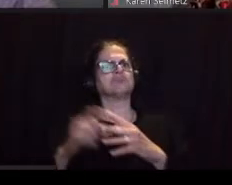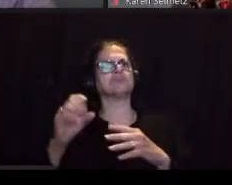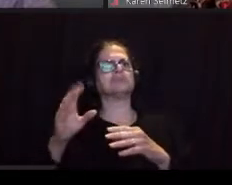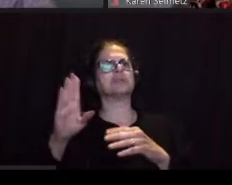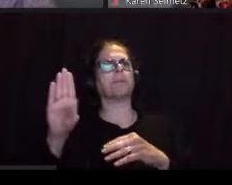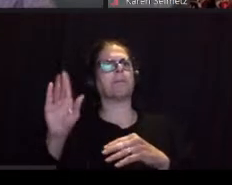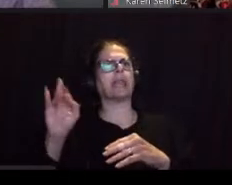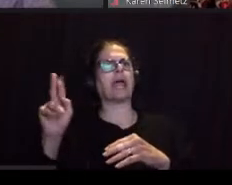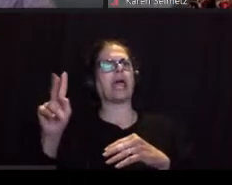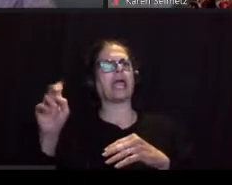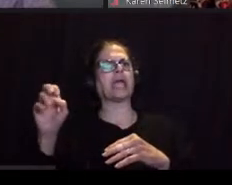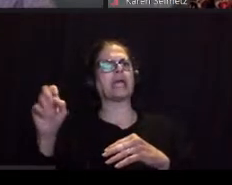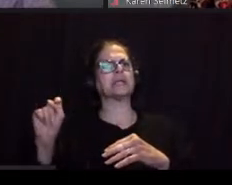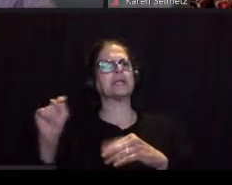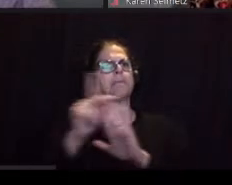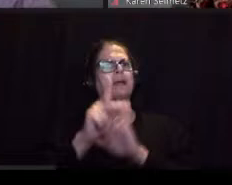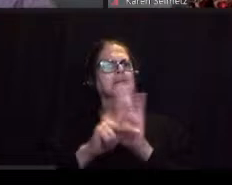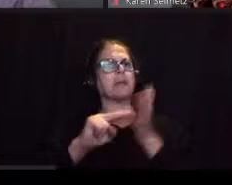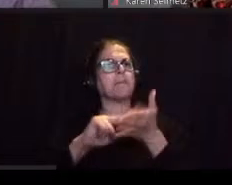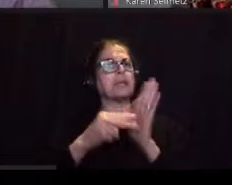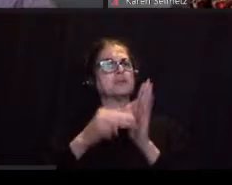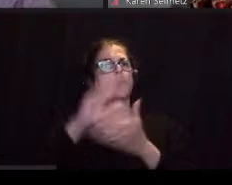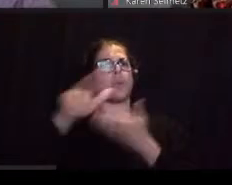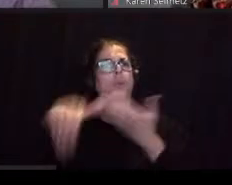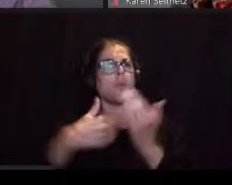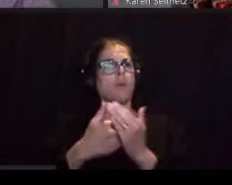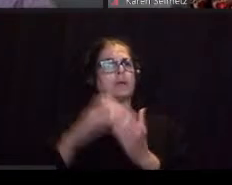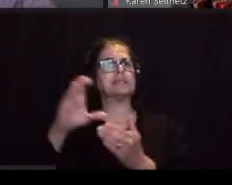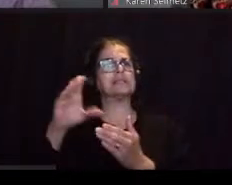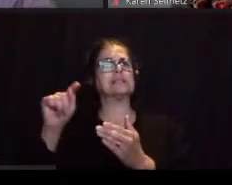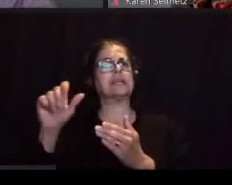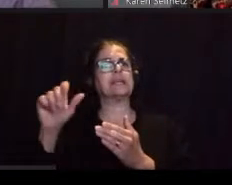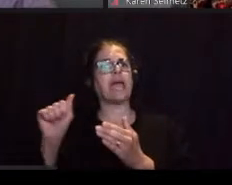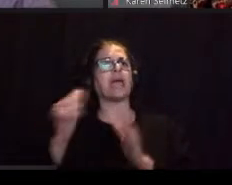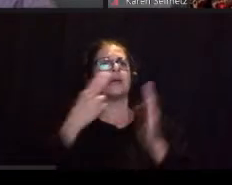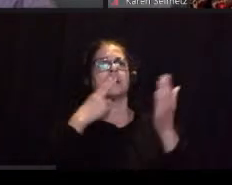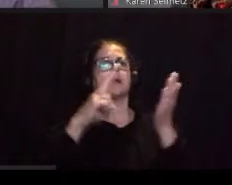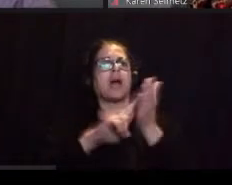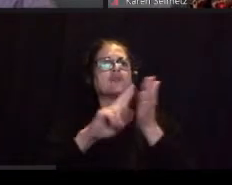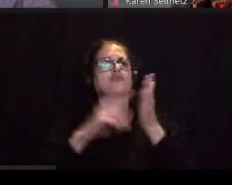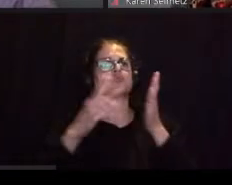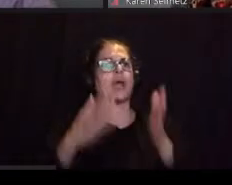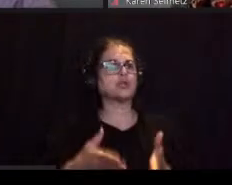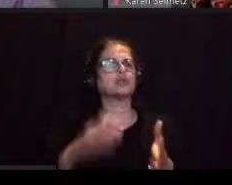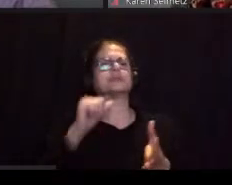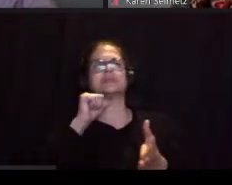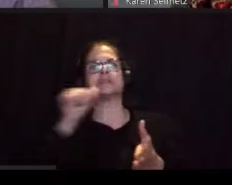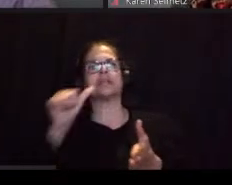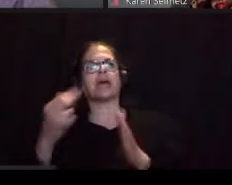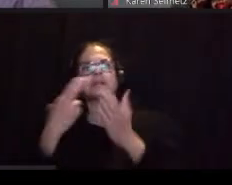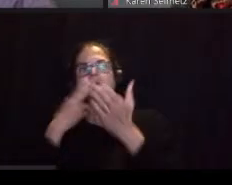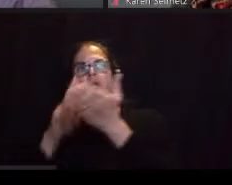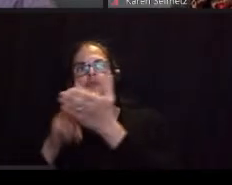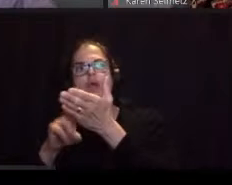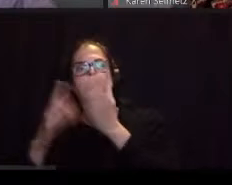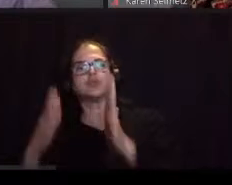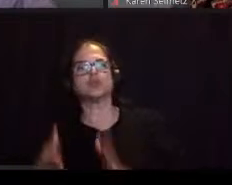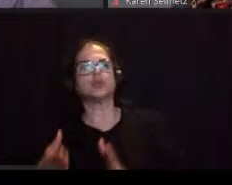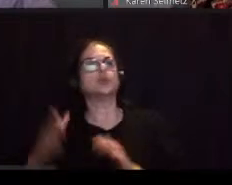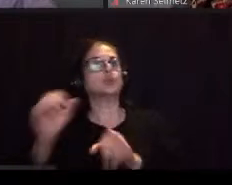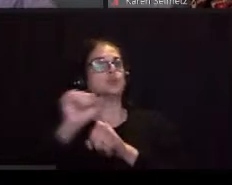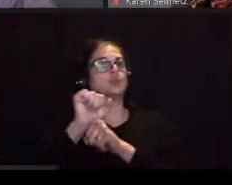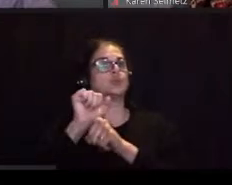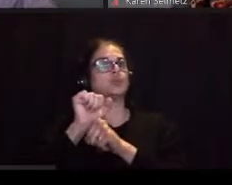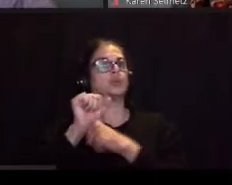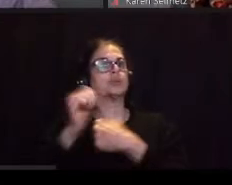policy that covers all CTA contractors and certain non-contractors who perform work within 50 feet of any CTA railroad